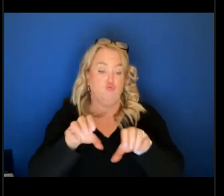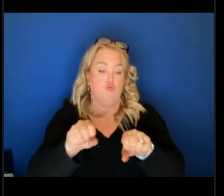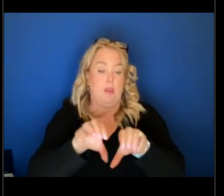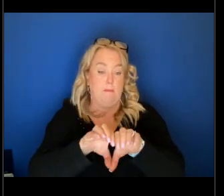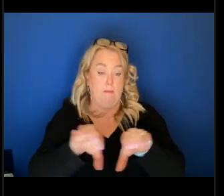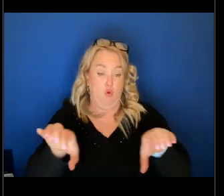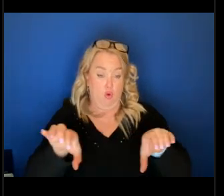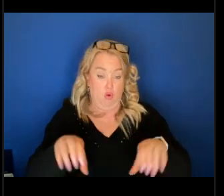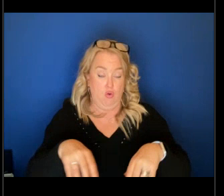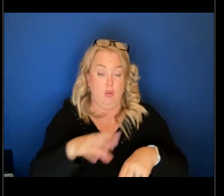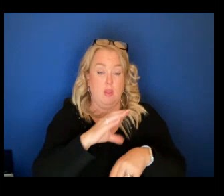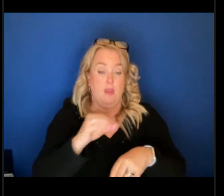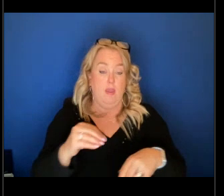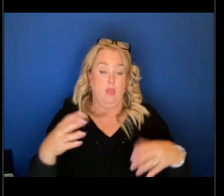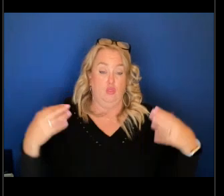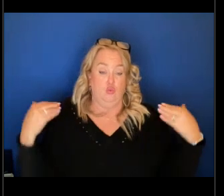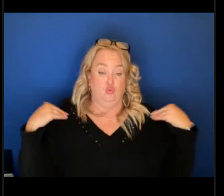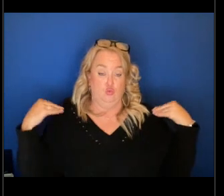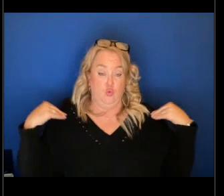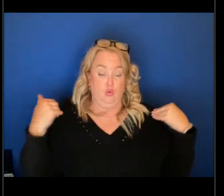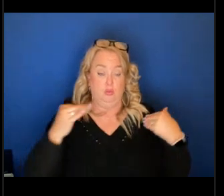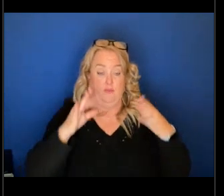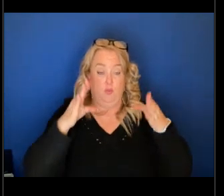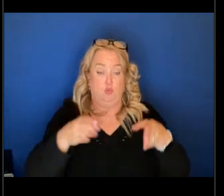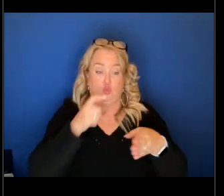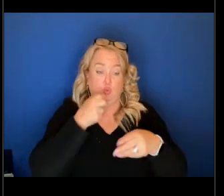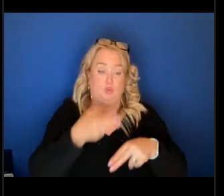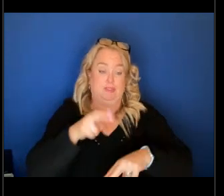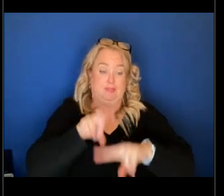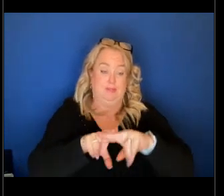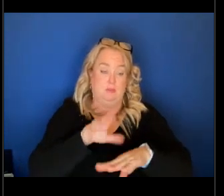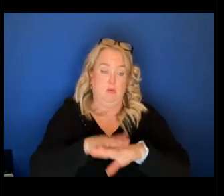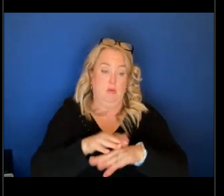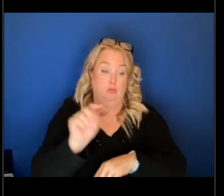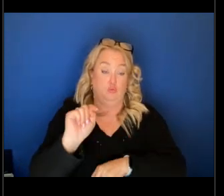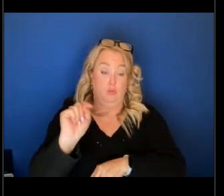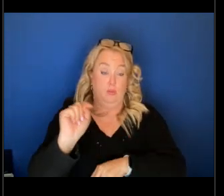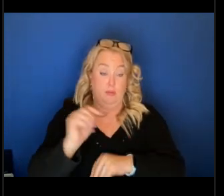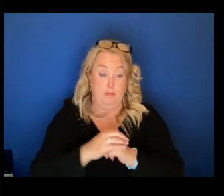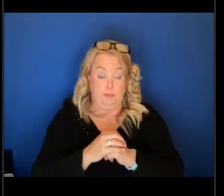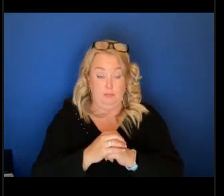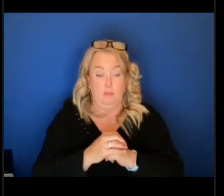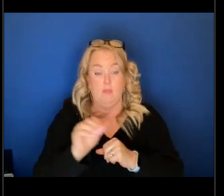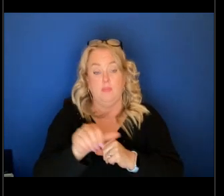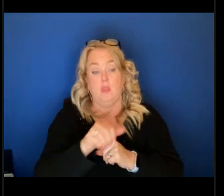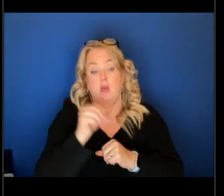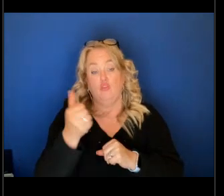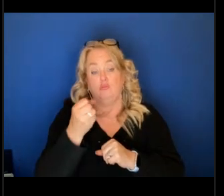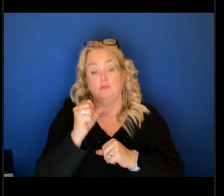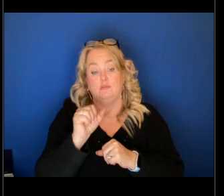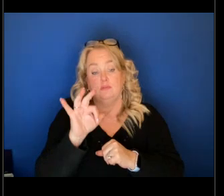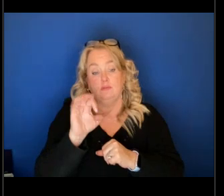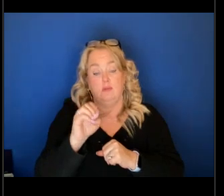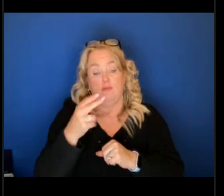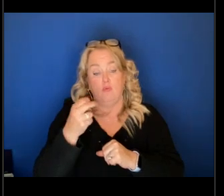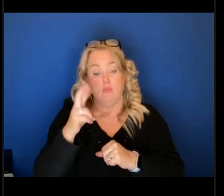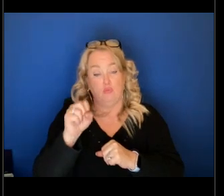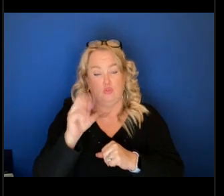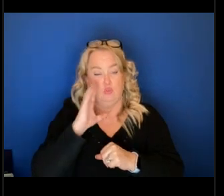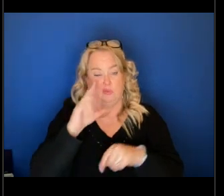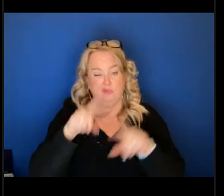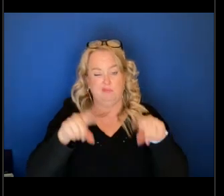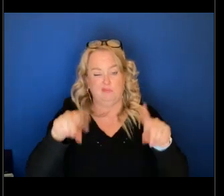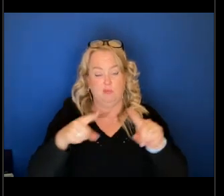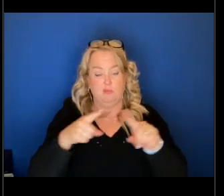bar and the shoulders of a person seated on the toilet. Other safe harbors will vary from